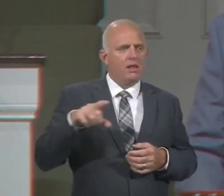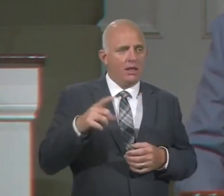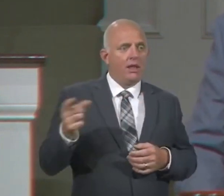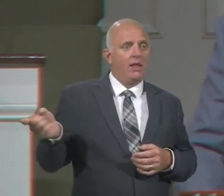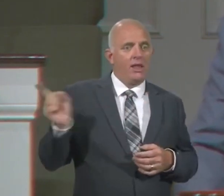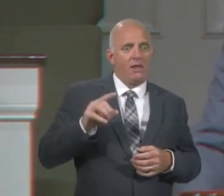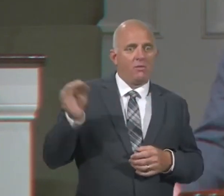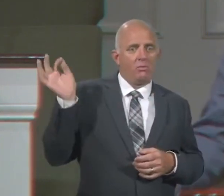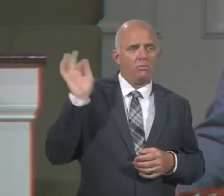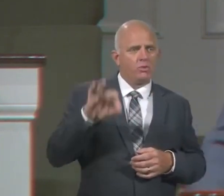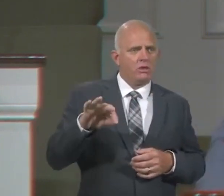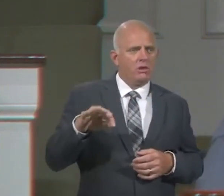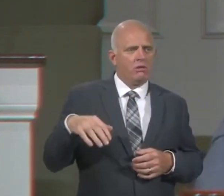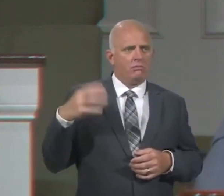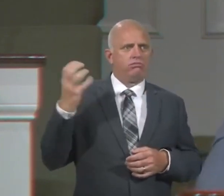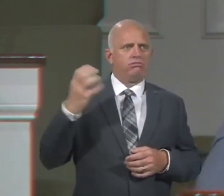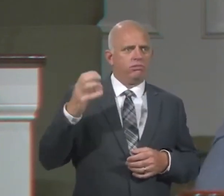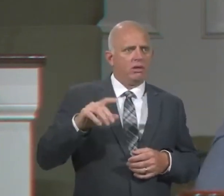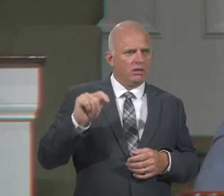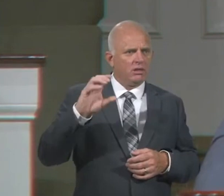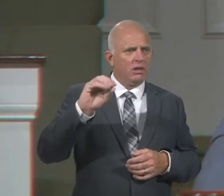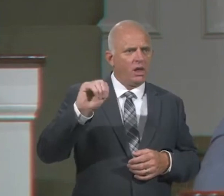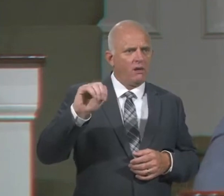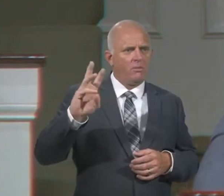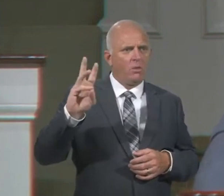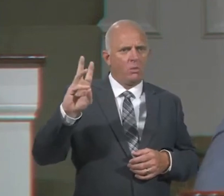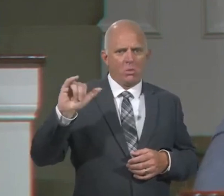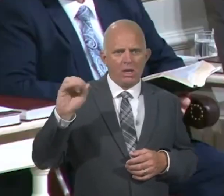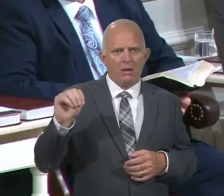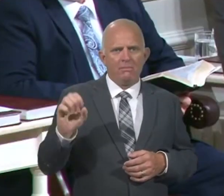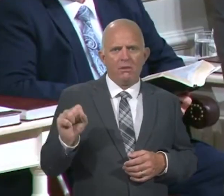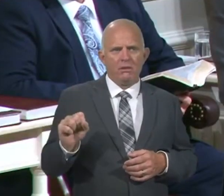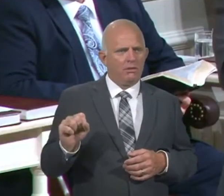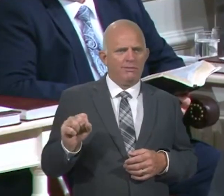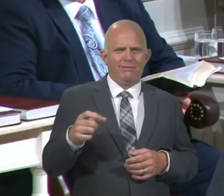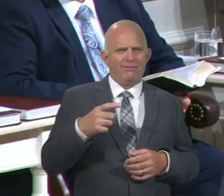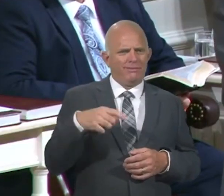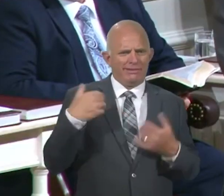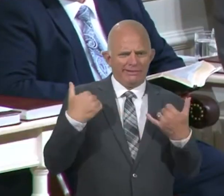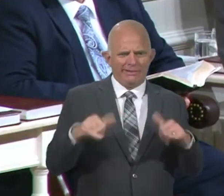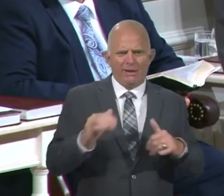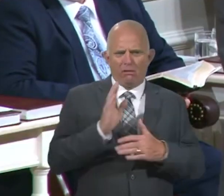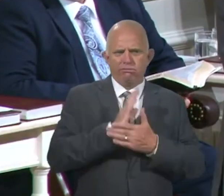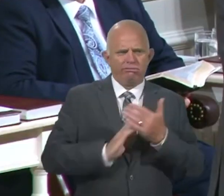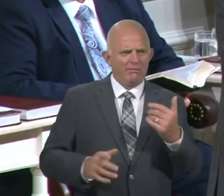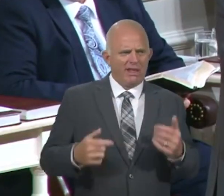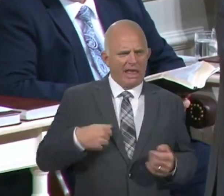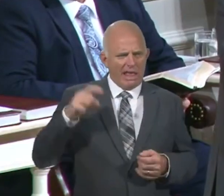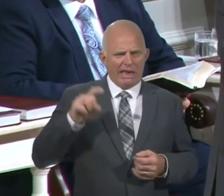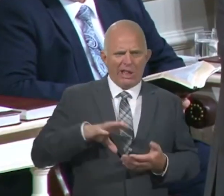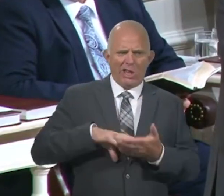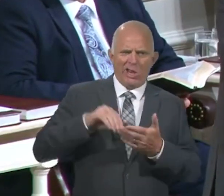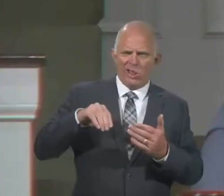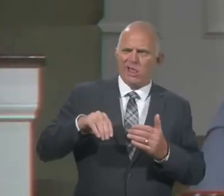been great men of prayer, I think of Tom Williams, would say, there's so much I need, so much more I need to learn about prayer. I think it